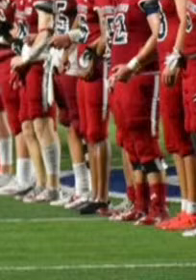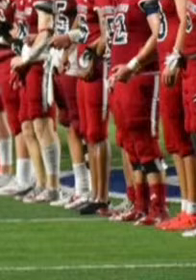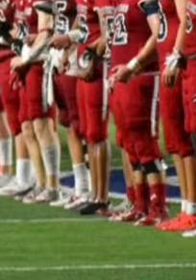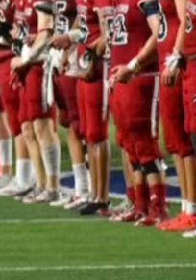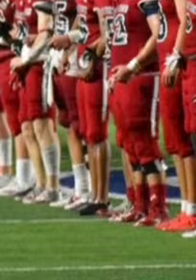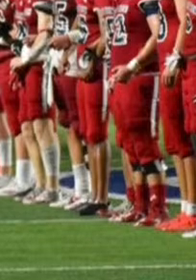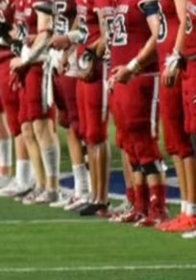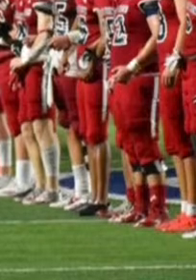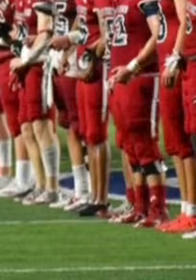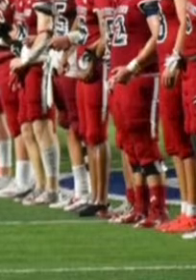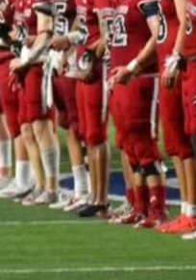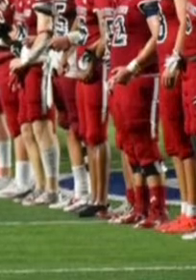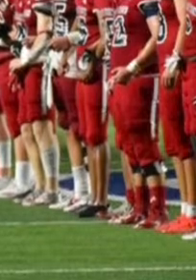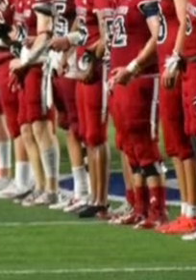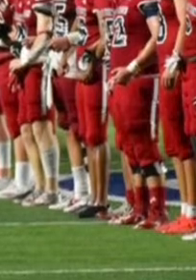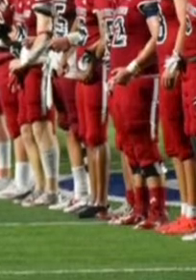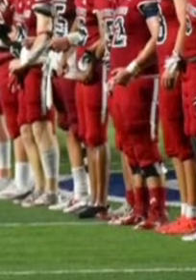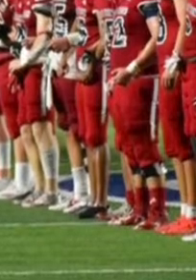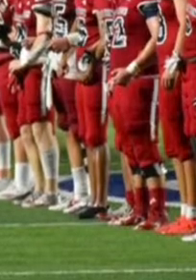sunrise.